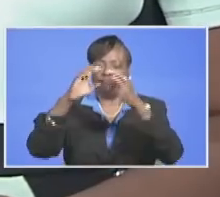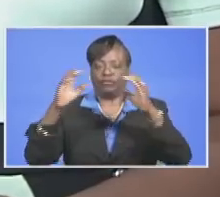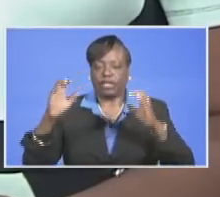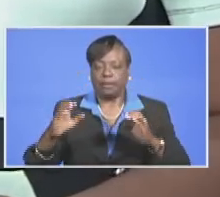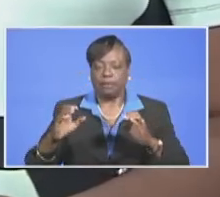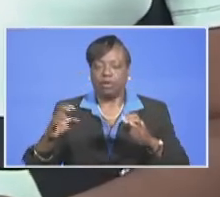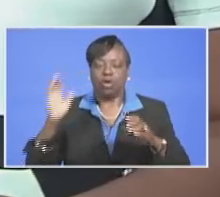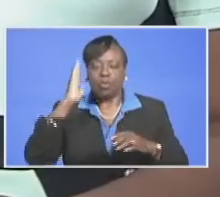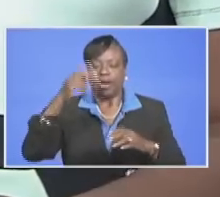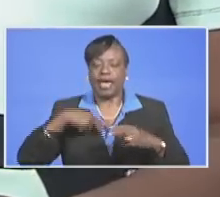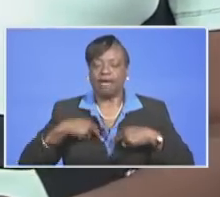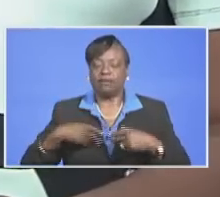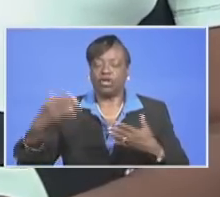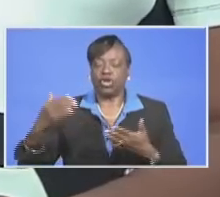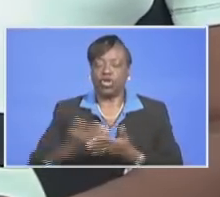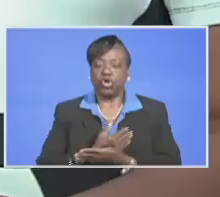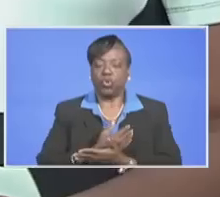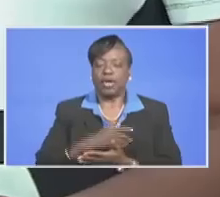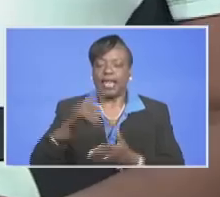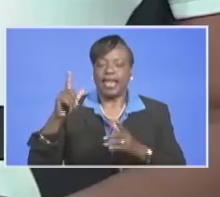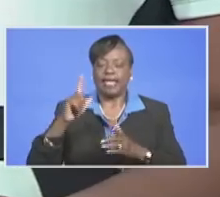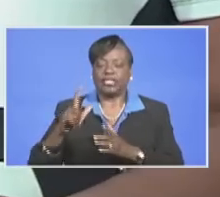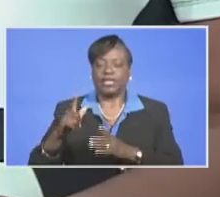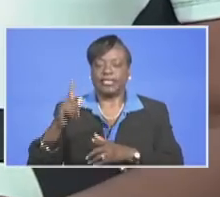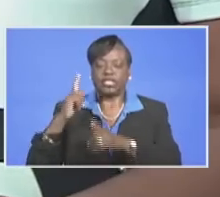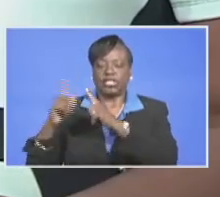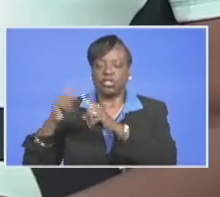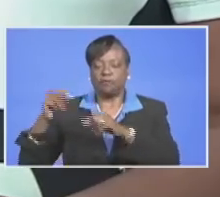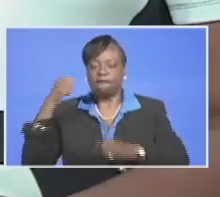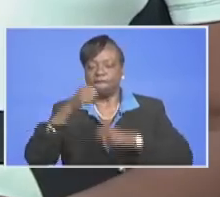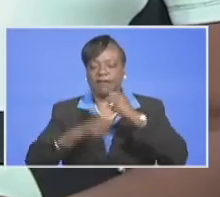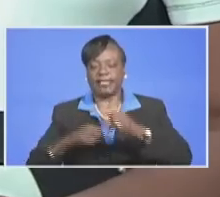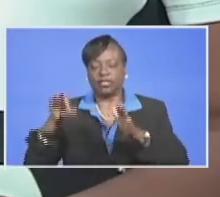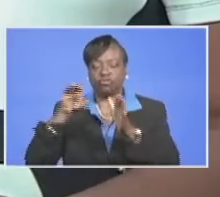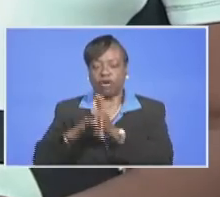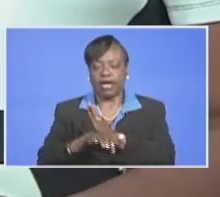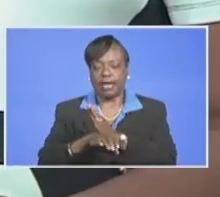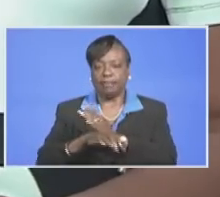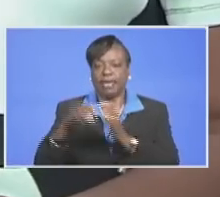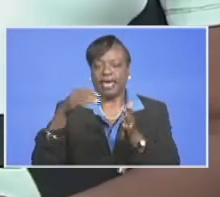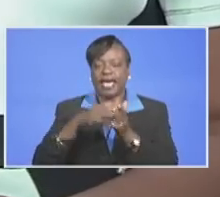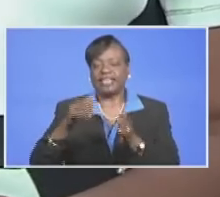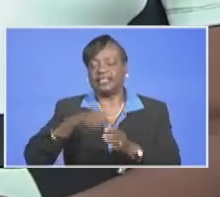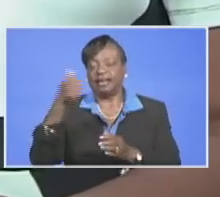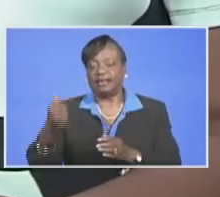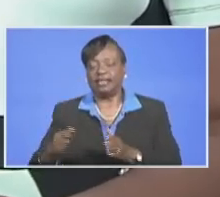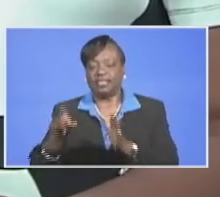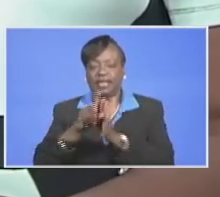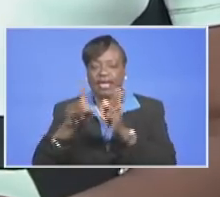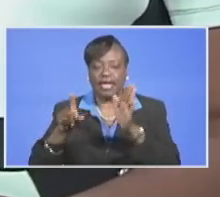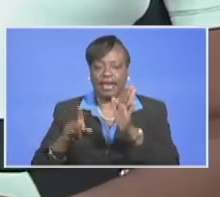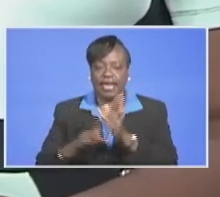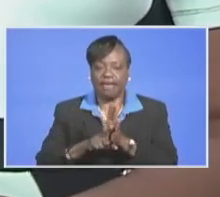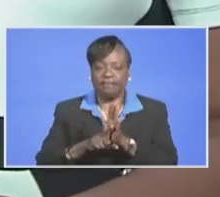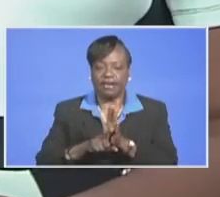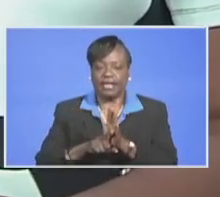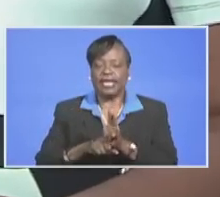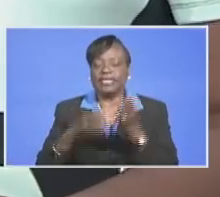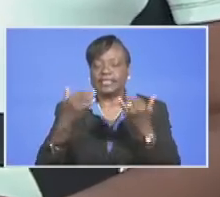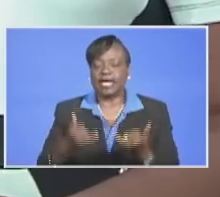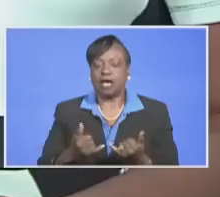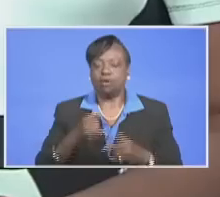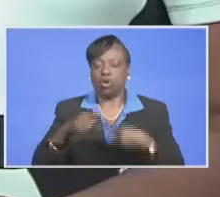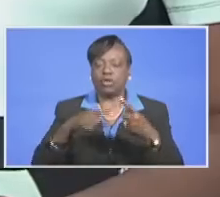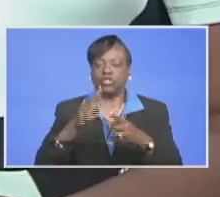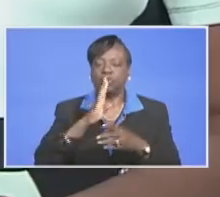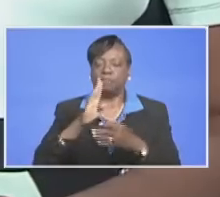piece of legislation to fight crime at another level. The Interception of Communications Bill has made its way through the Senate and is on the way to becoming law.